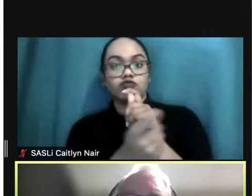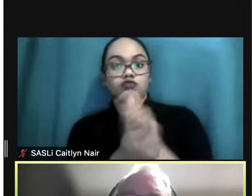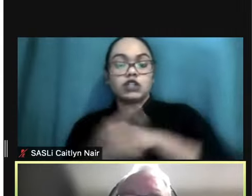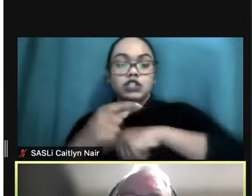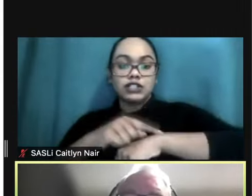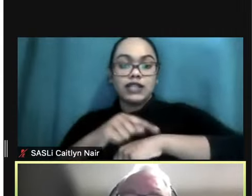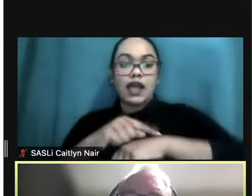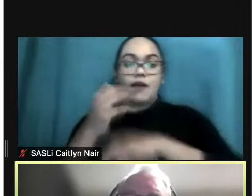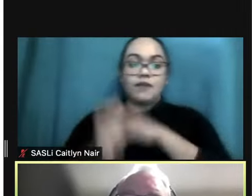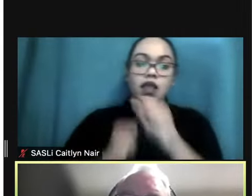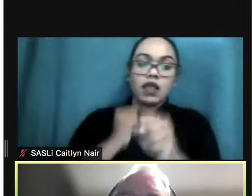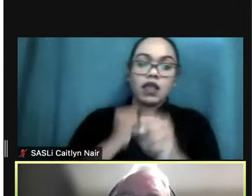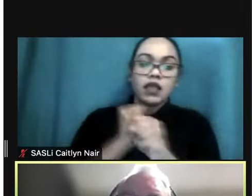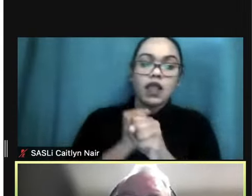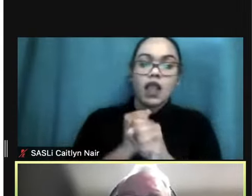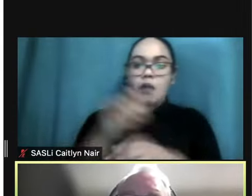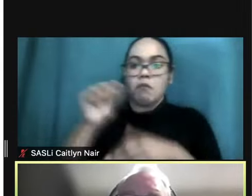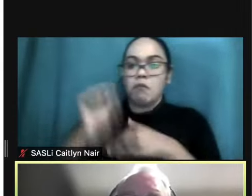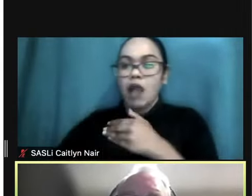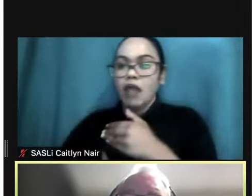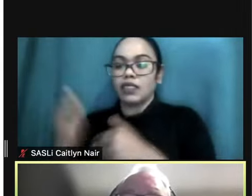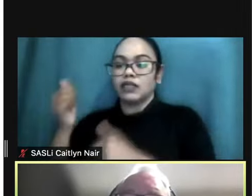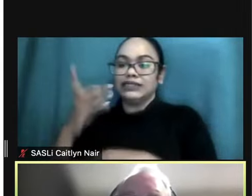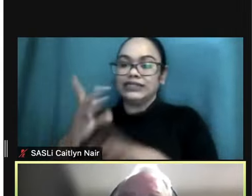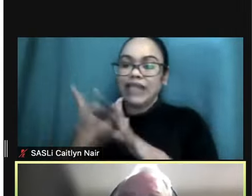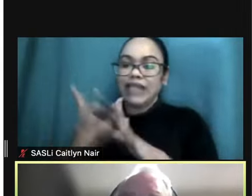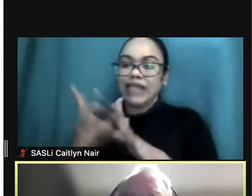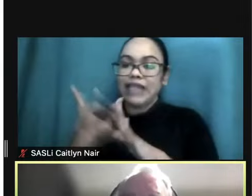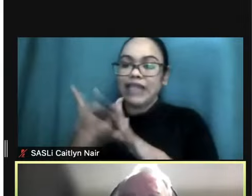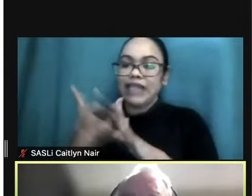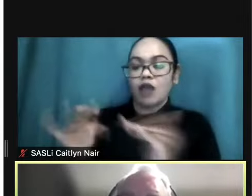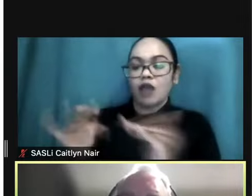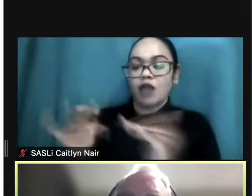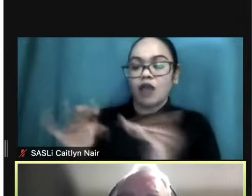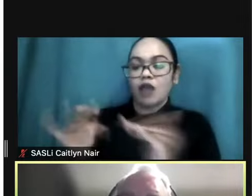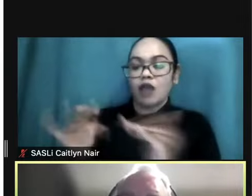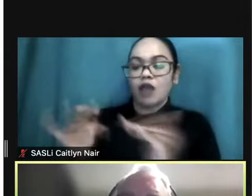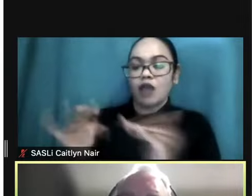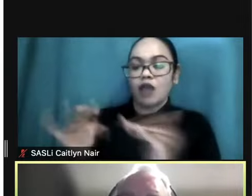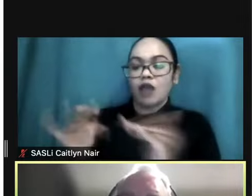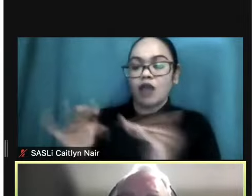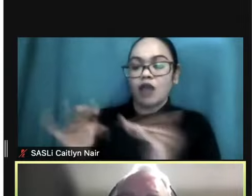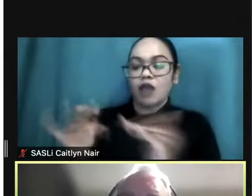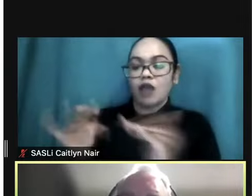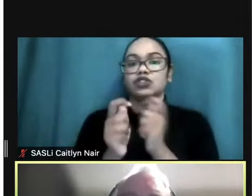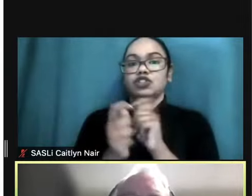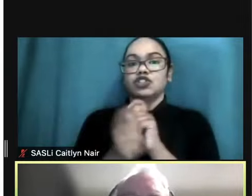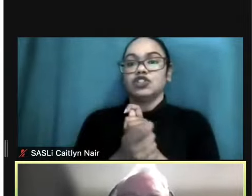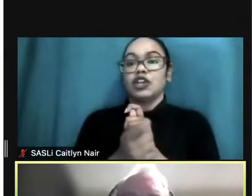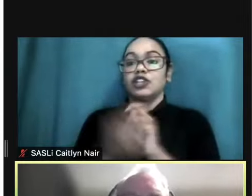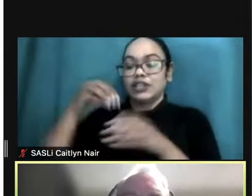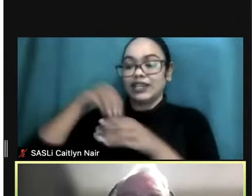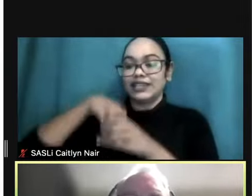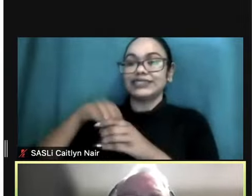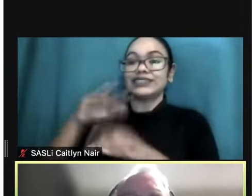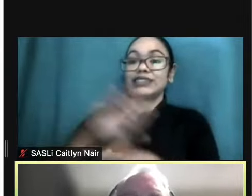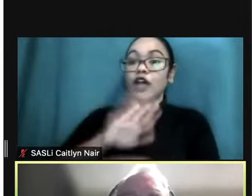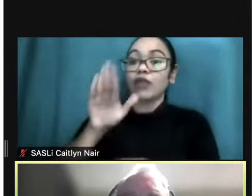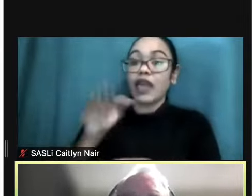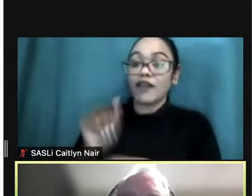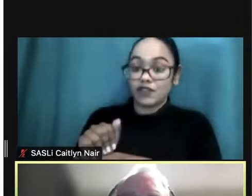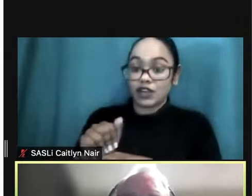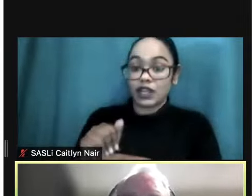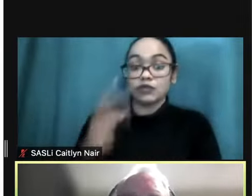then leads into the waves that we've experienced here in South Africa. So here you're seeing